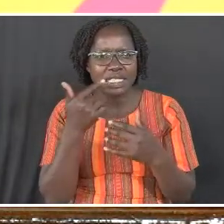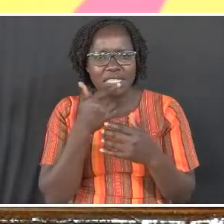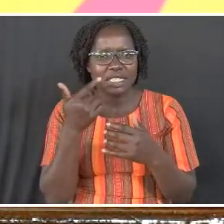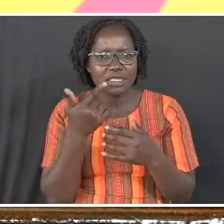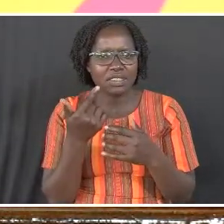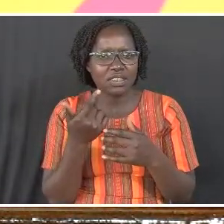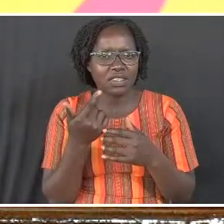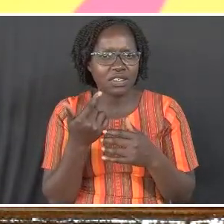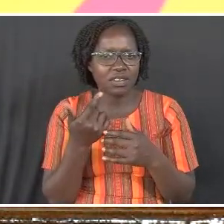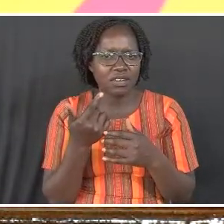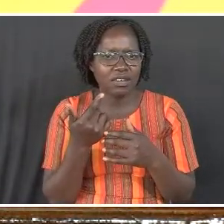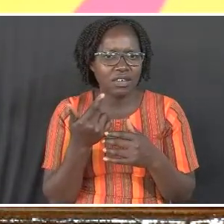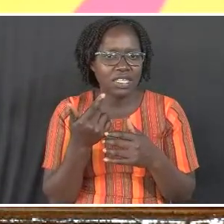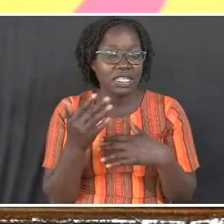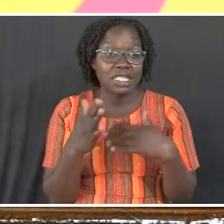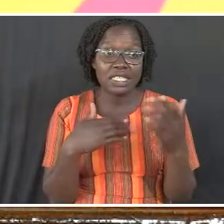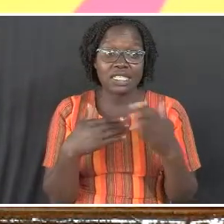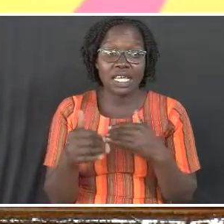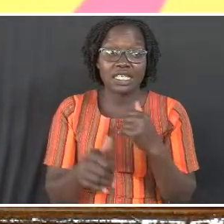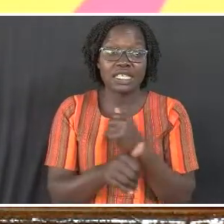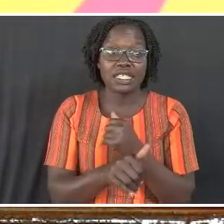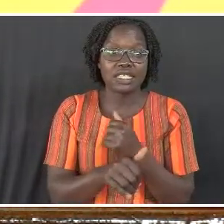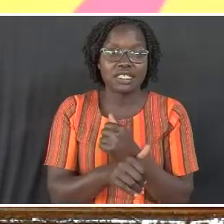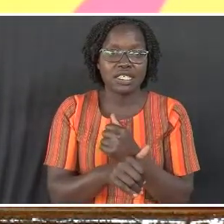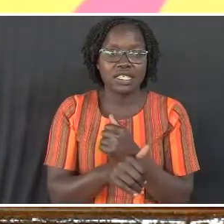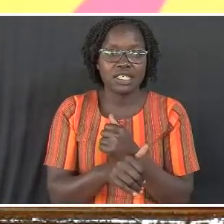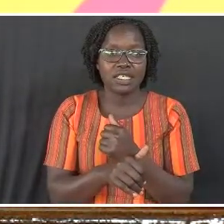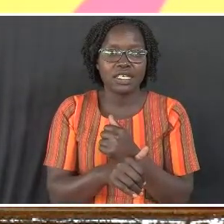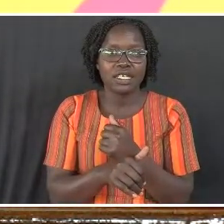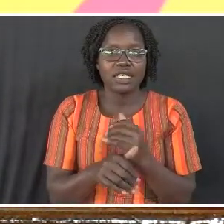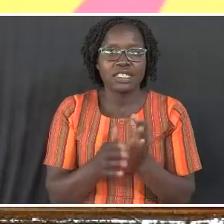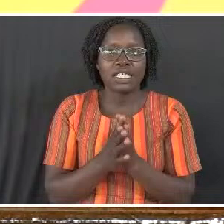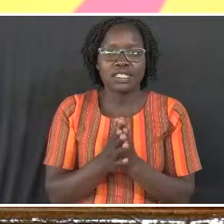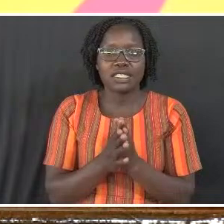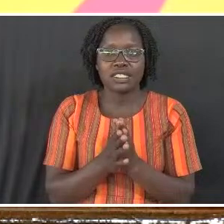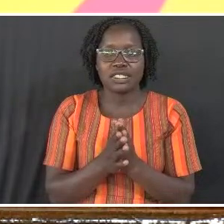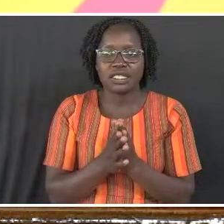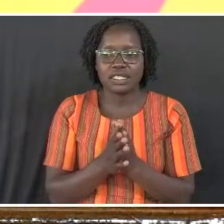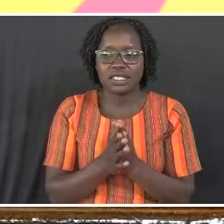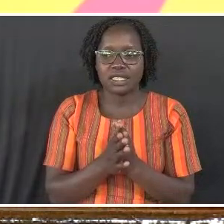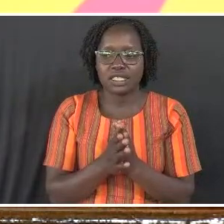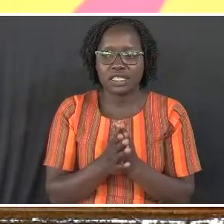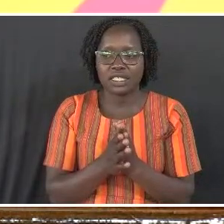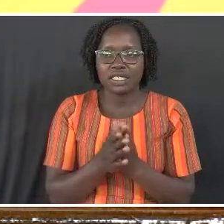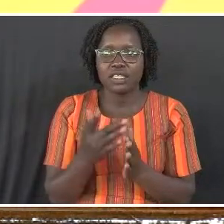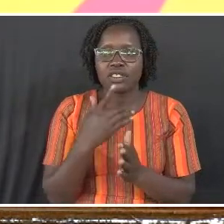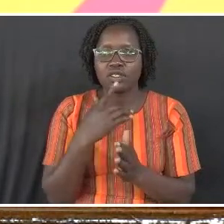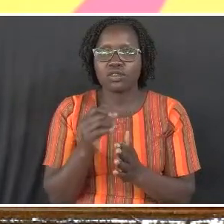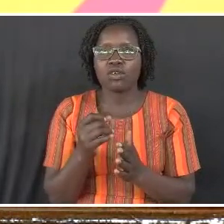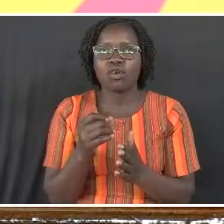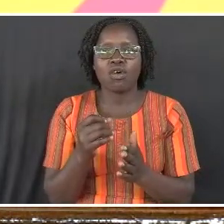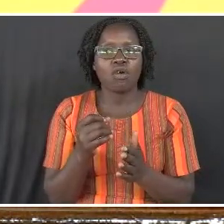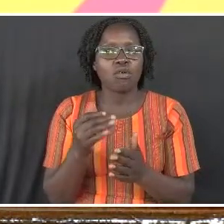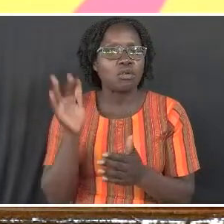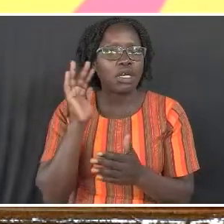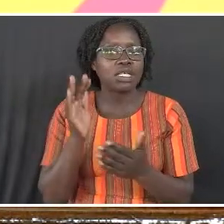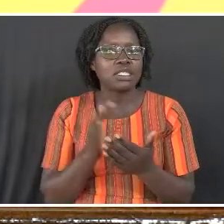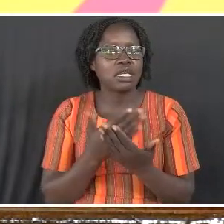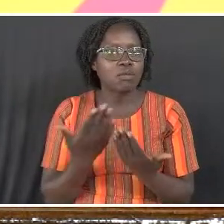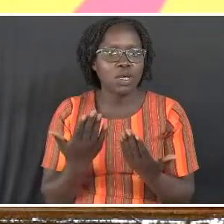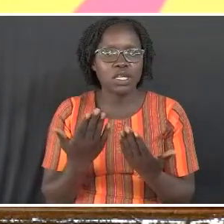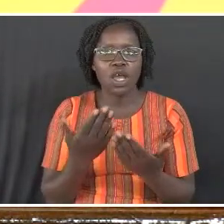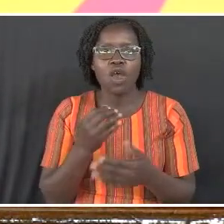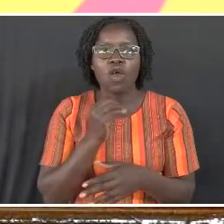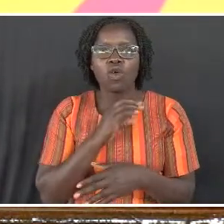toothpaste. Again, that's a sign of gum disease. So in case you've had maybe somebody